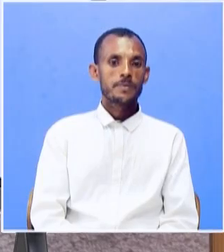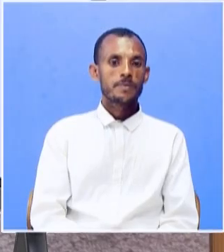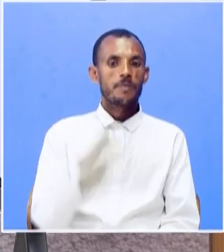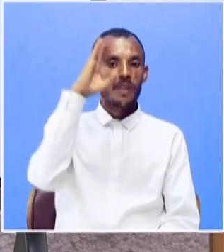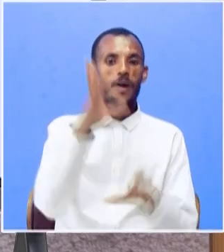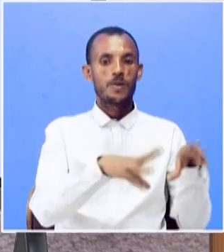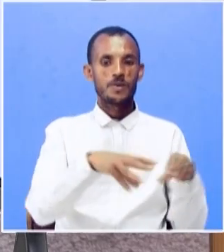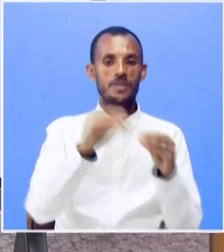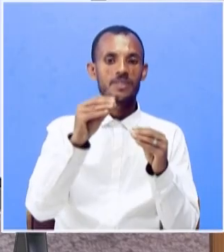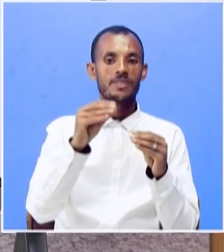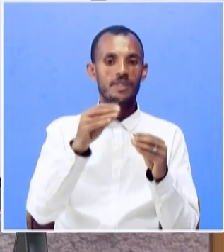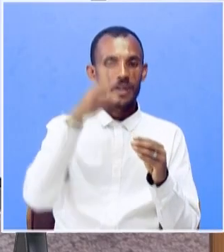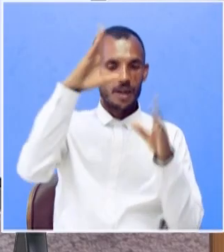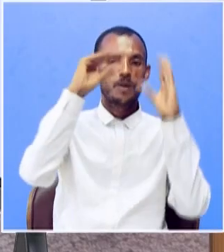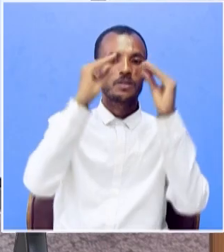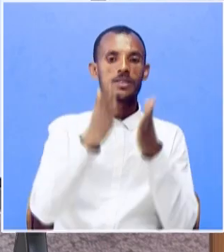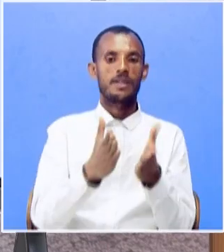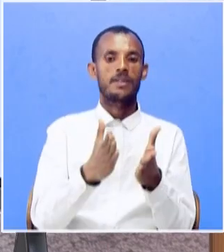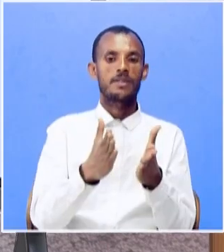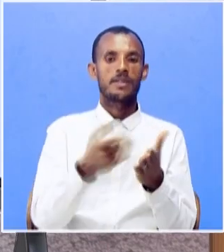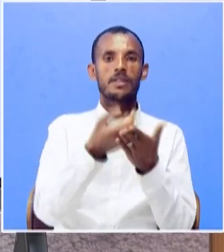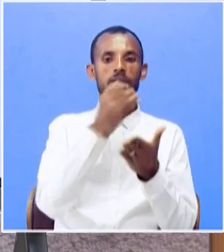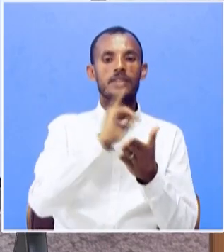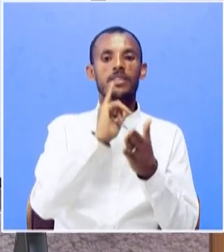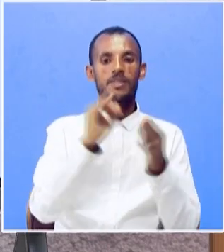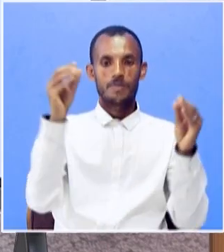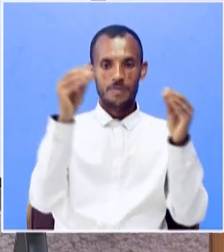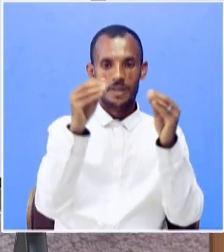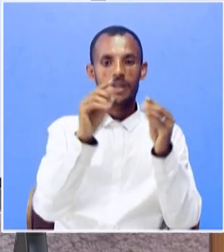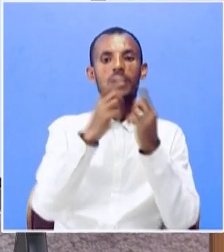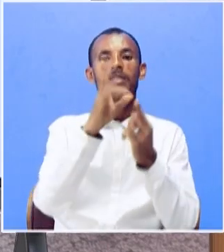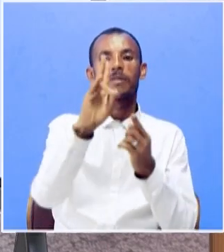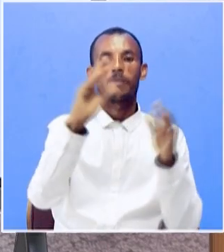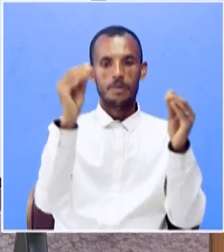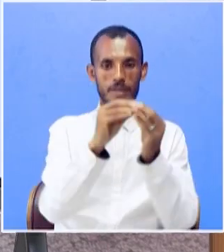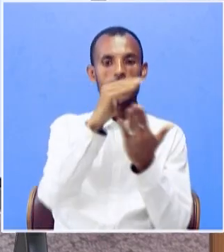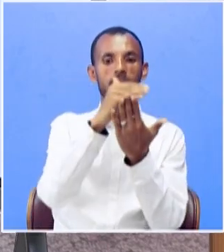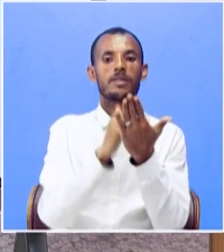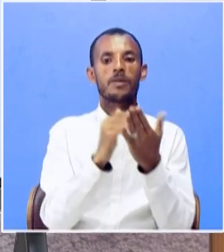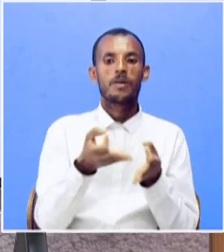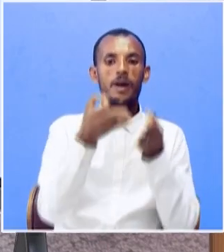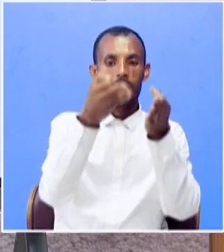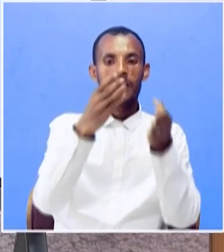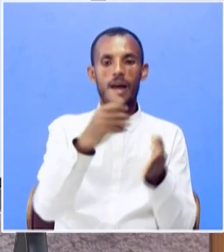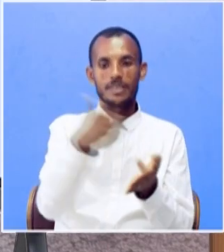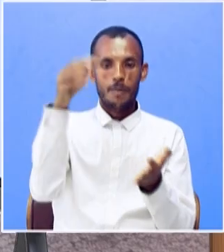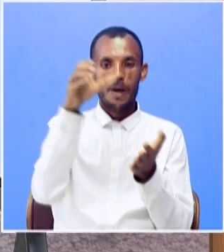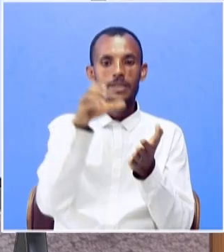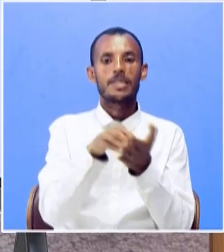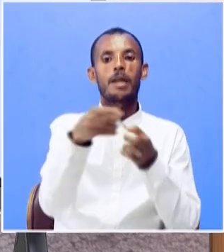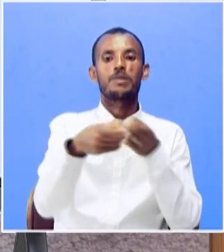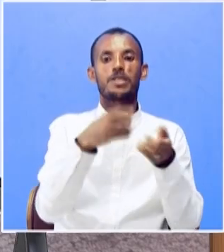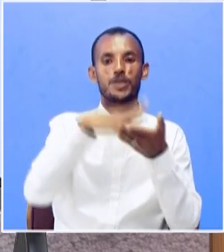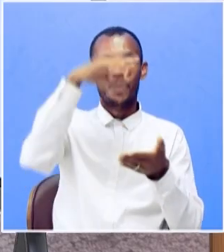Hello students, hello teacher. This is grade 7 mathematics lesson brought to you by Addis Ababa